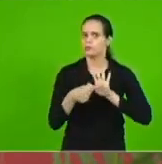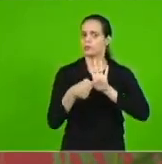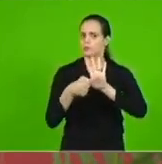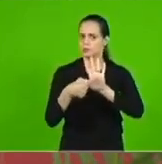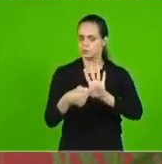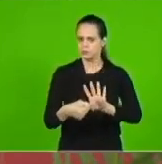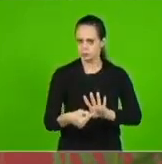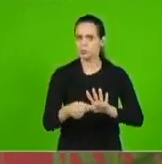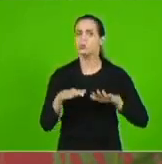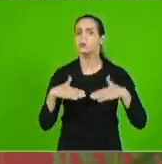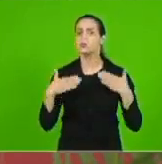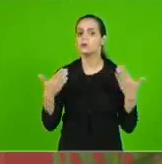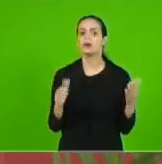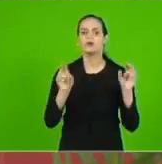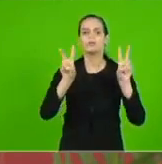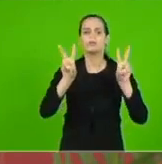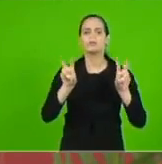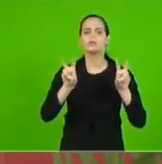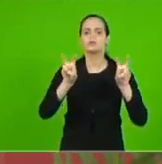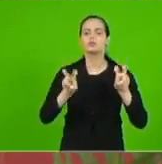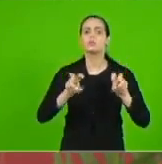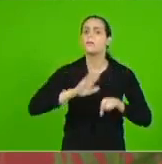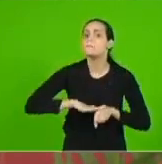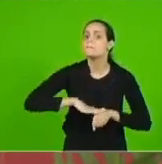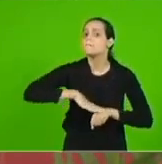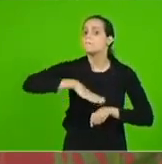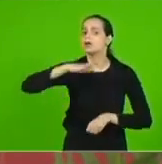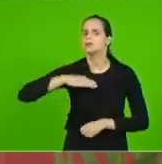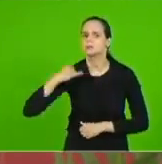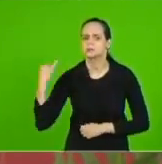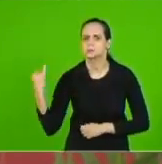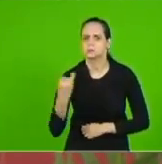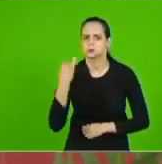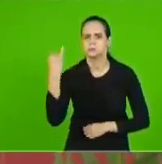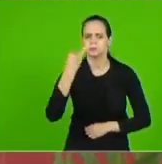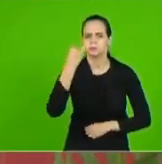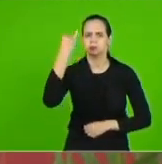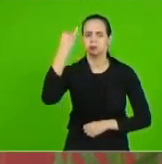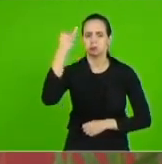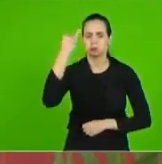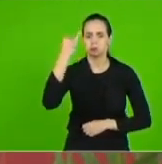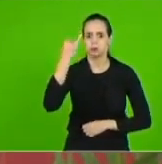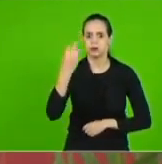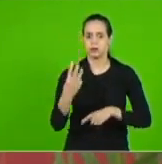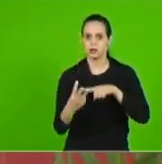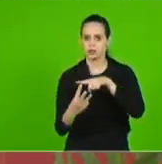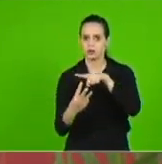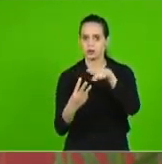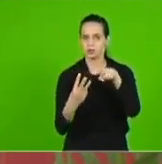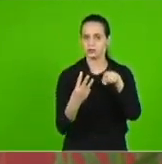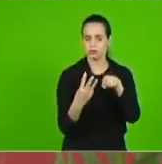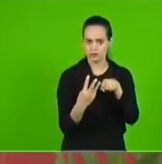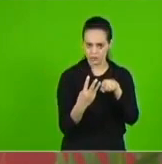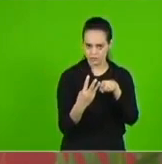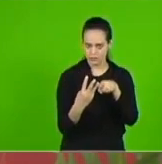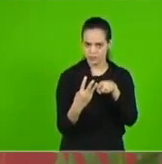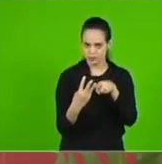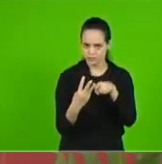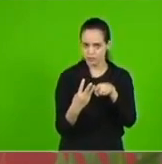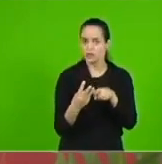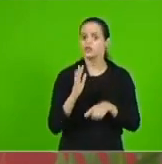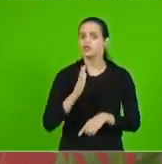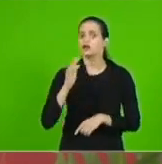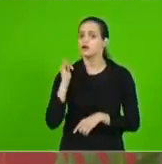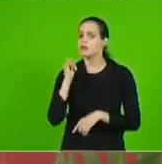mentioned. What is the topic most important of these three that have